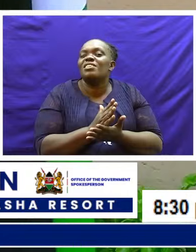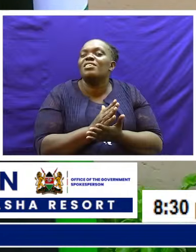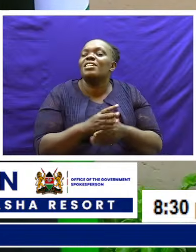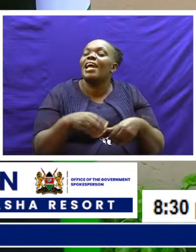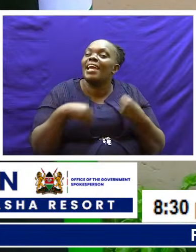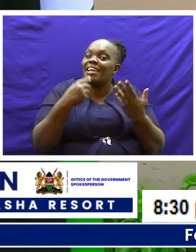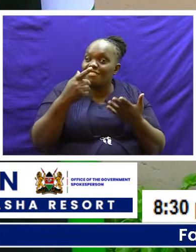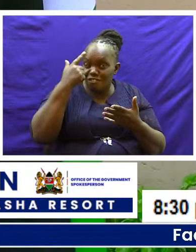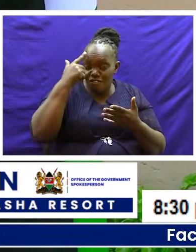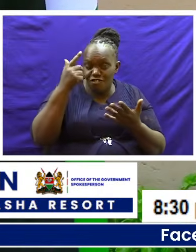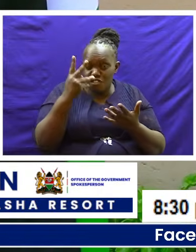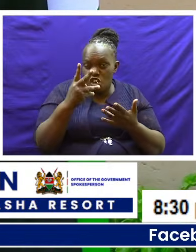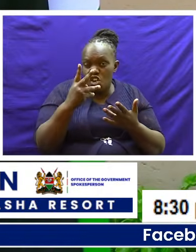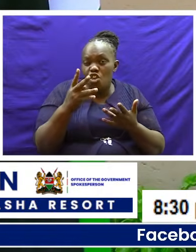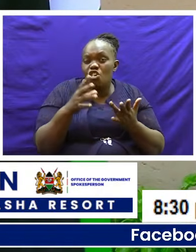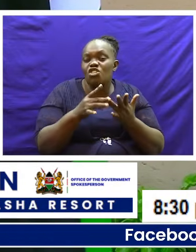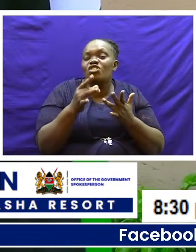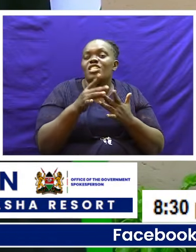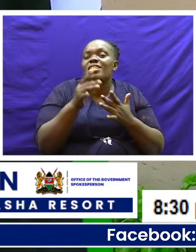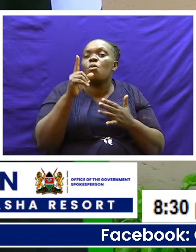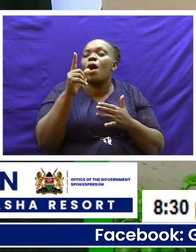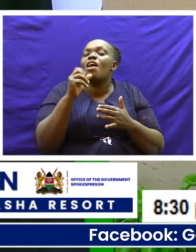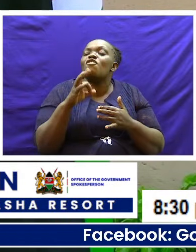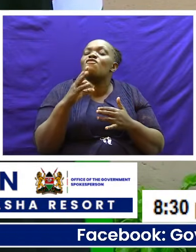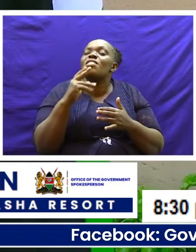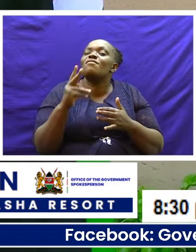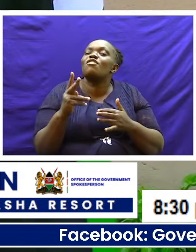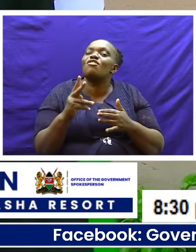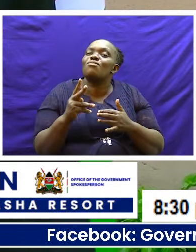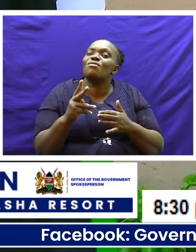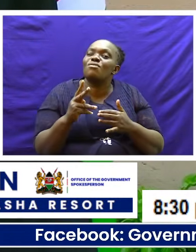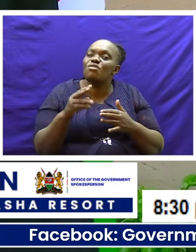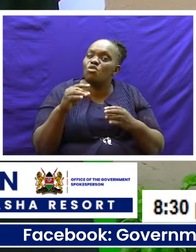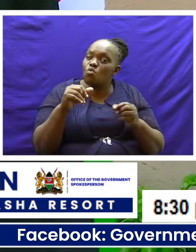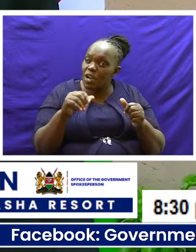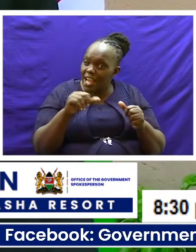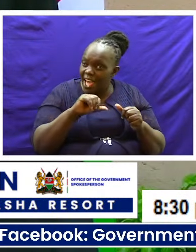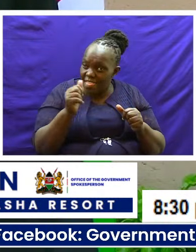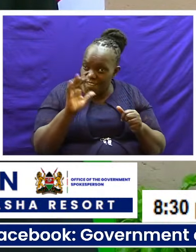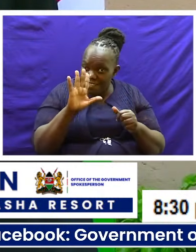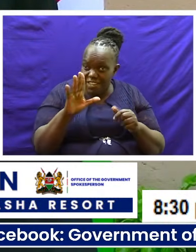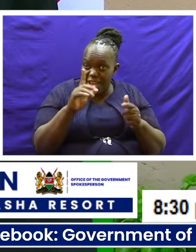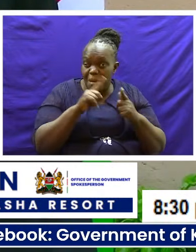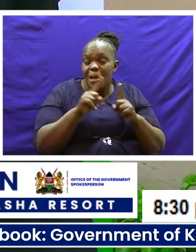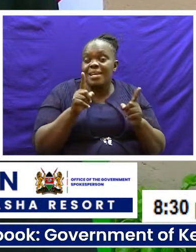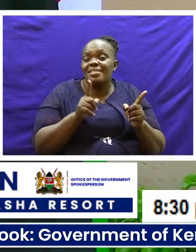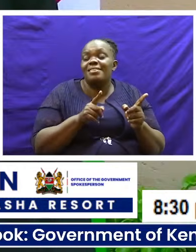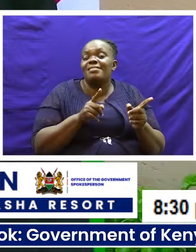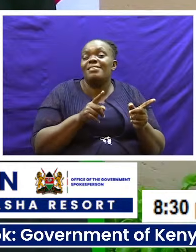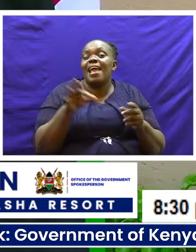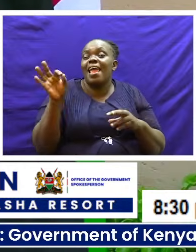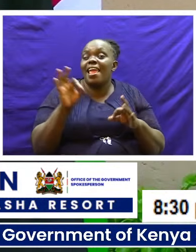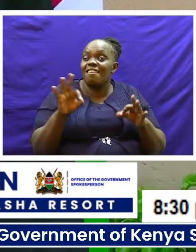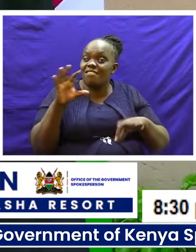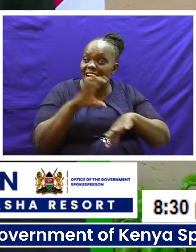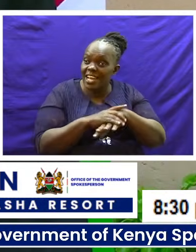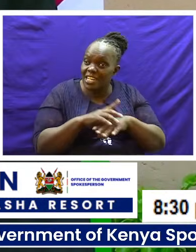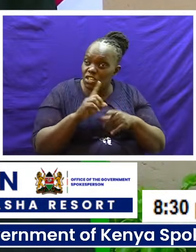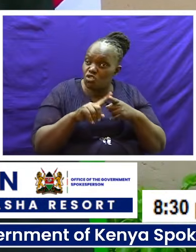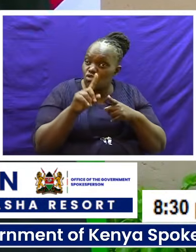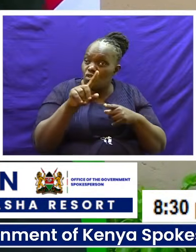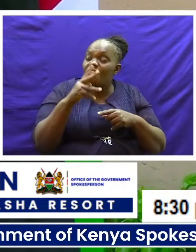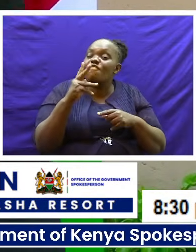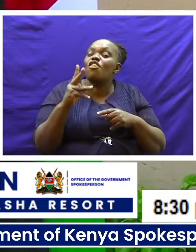give you 4 choices. So you get one of the 4. You get as long one. As you qualify with the C+. But if we get to your 4th